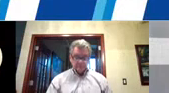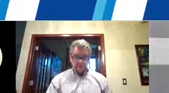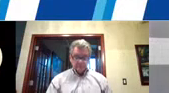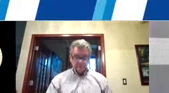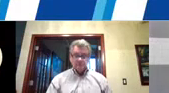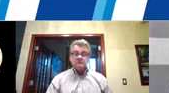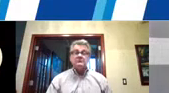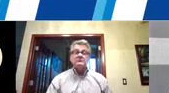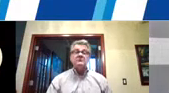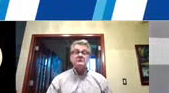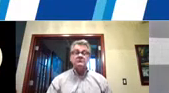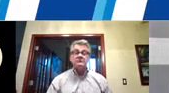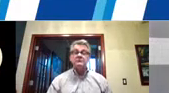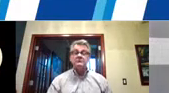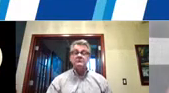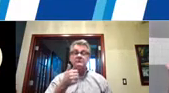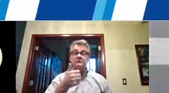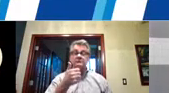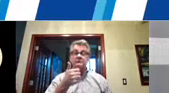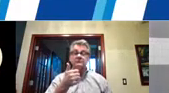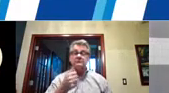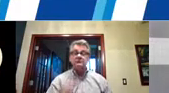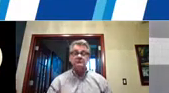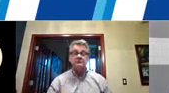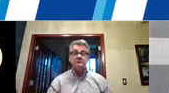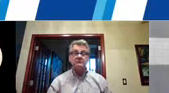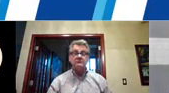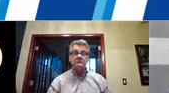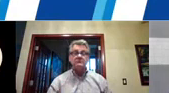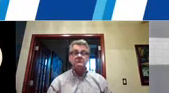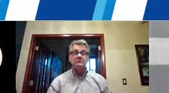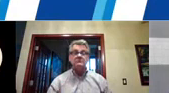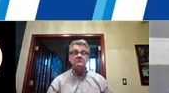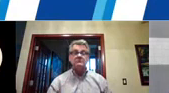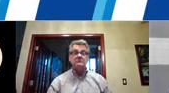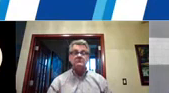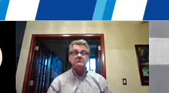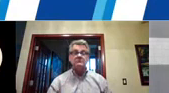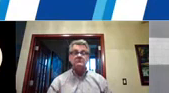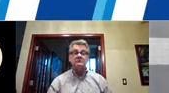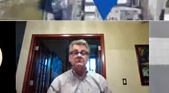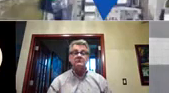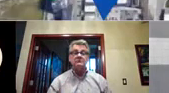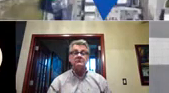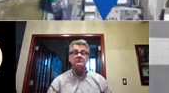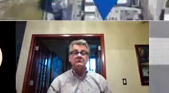everyone see it all right? All right, great. So